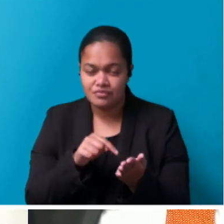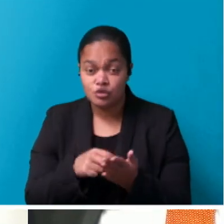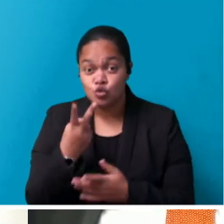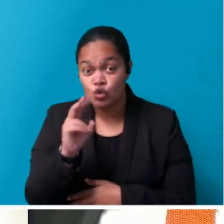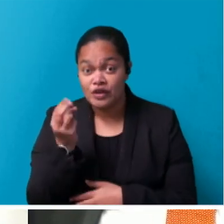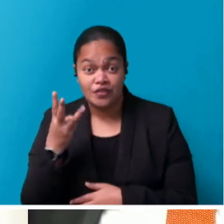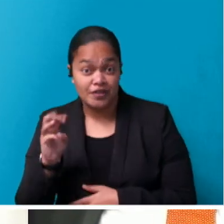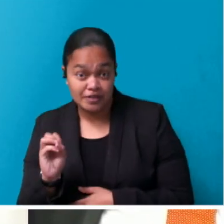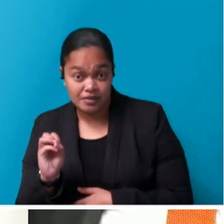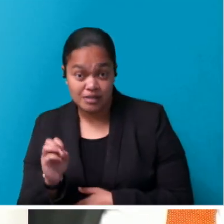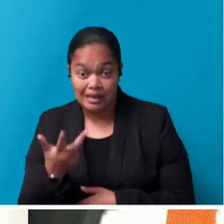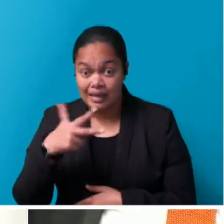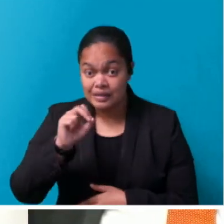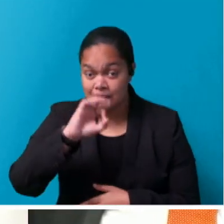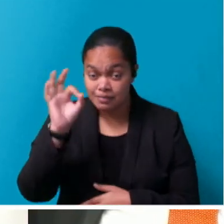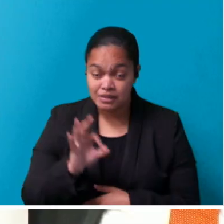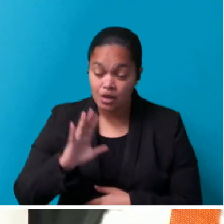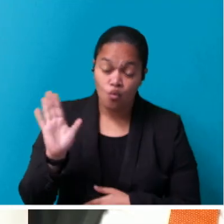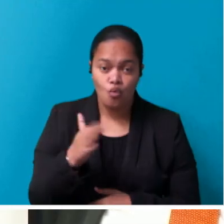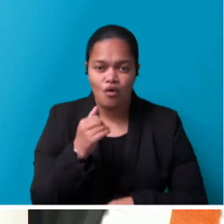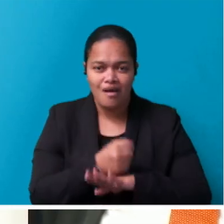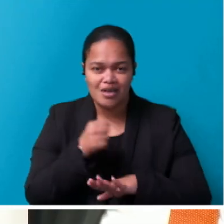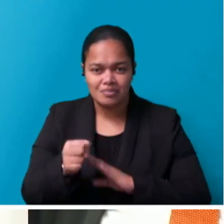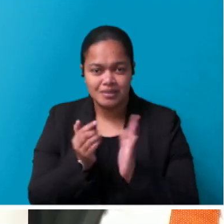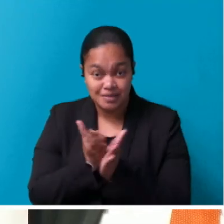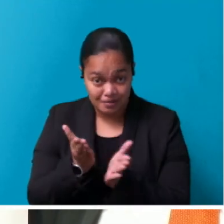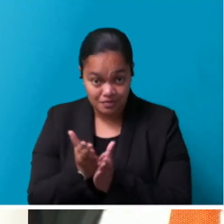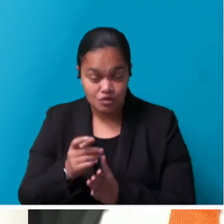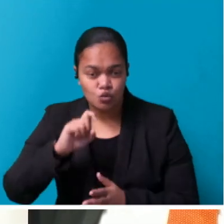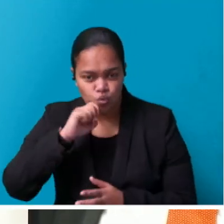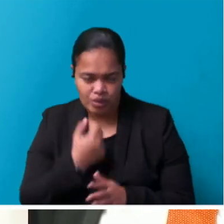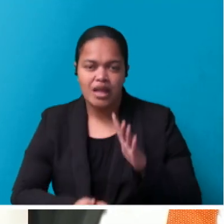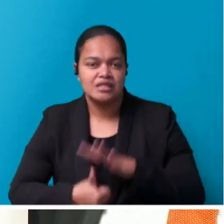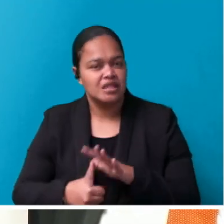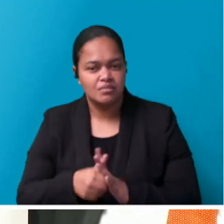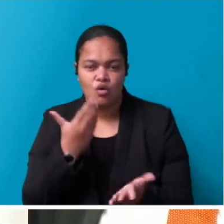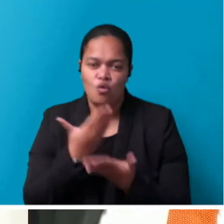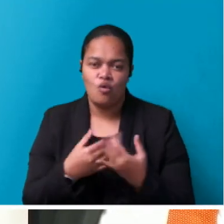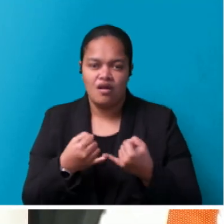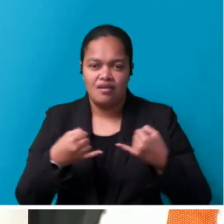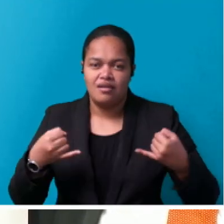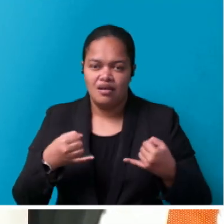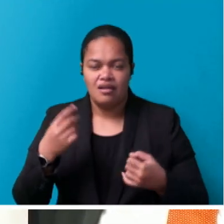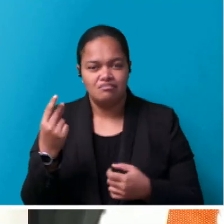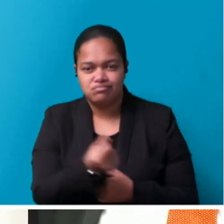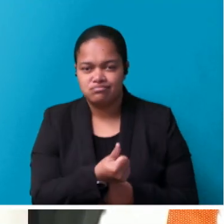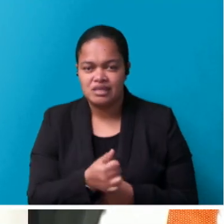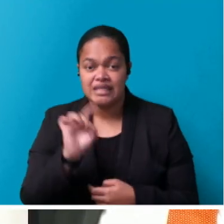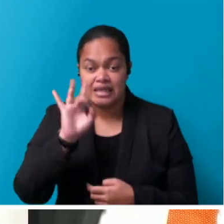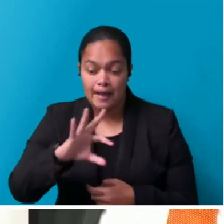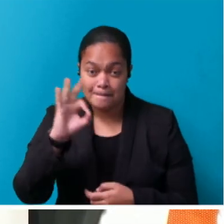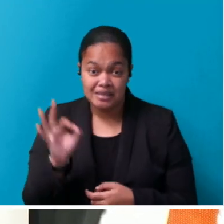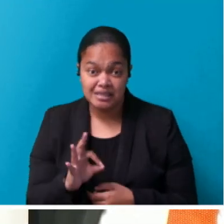2030, 80% of all government services will be accessible online. 10% of Fiji's